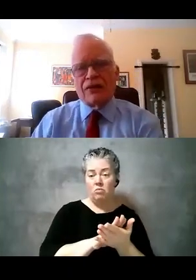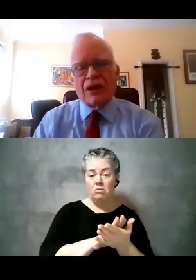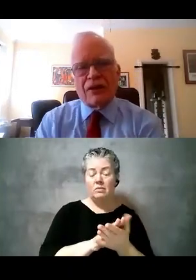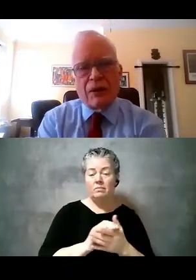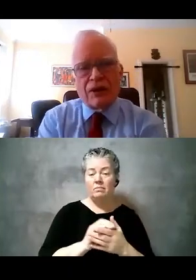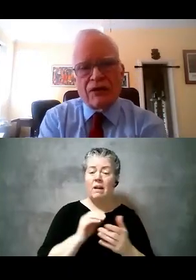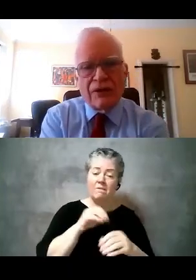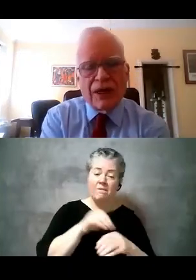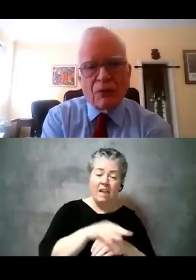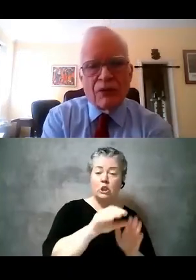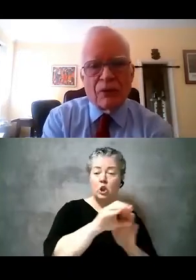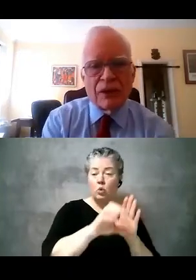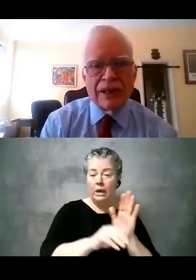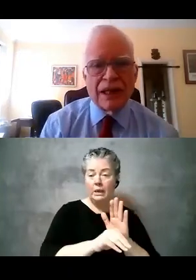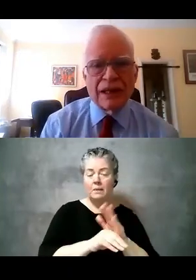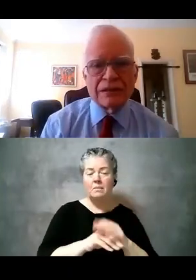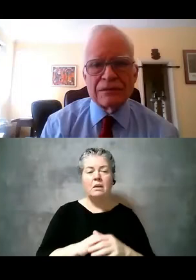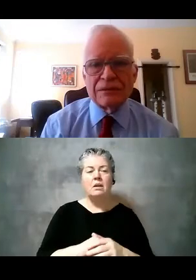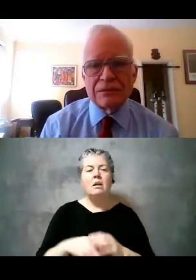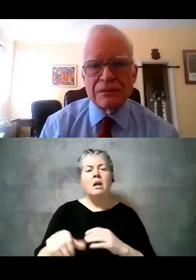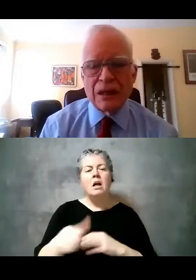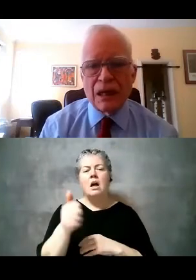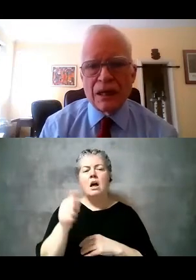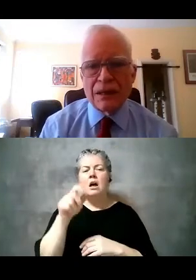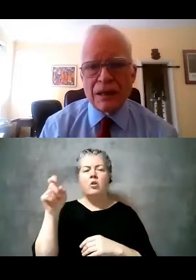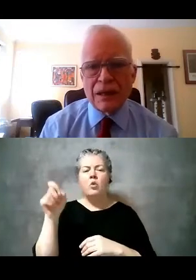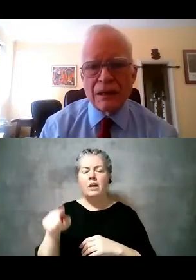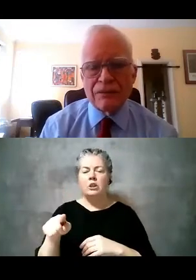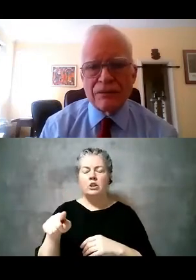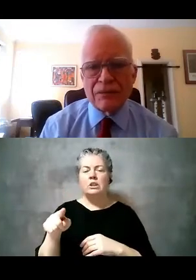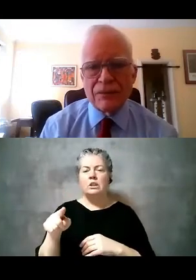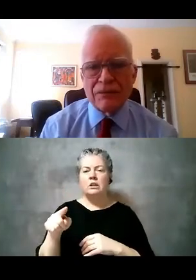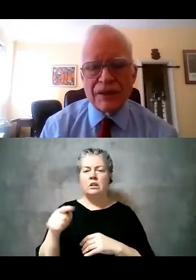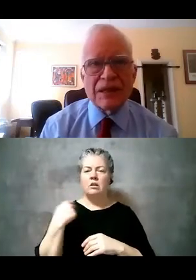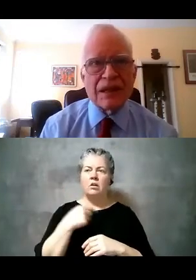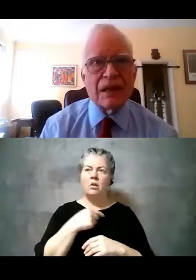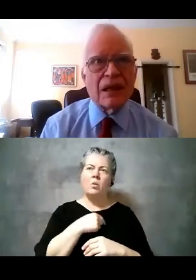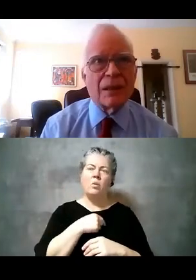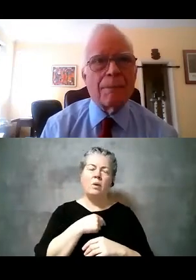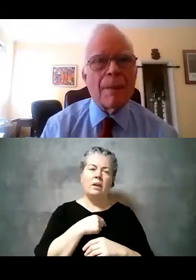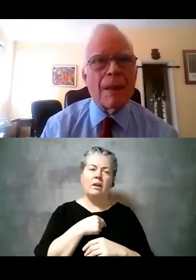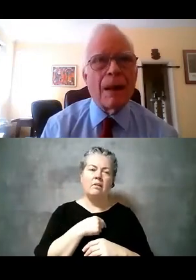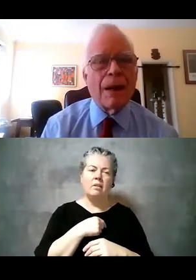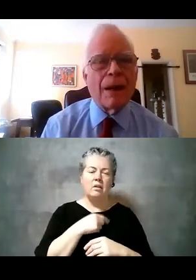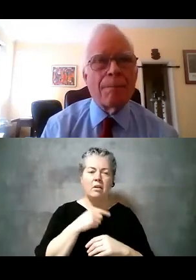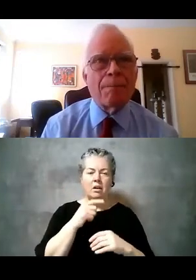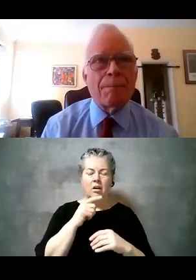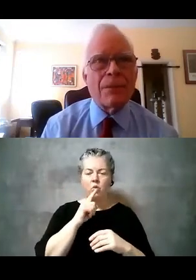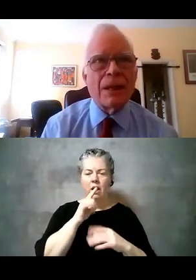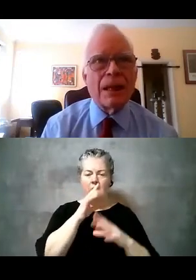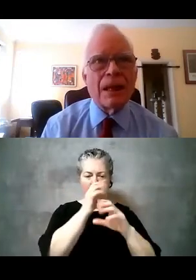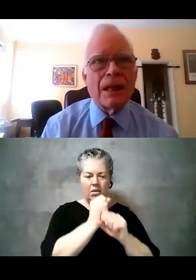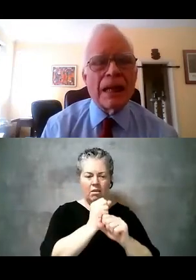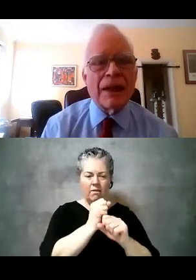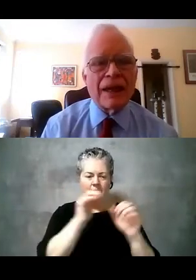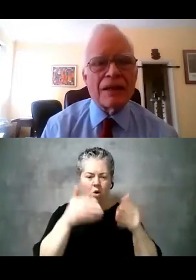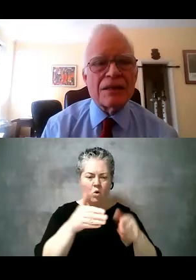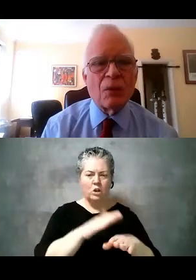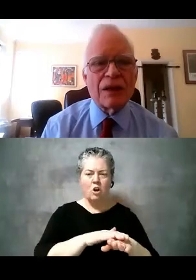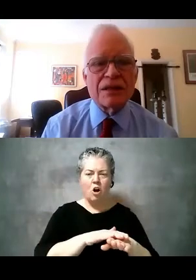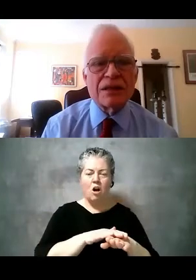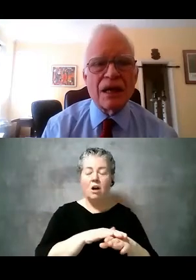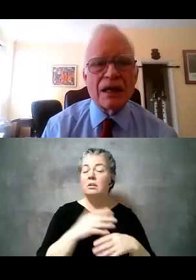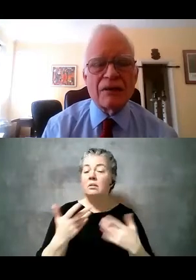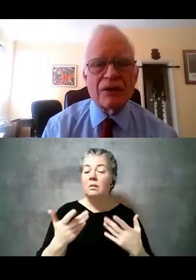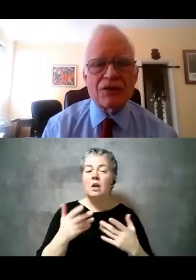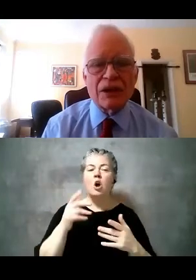So here's another question that we've really gotten kind of fixated on. And that is,